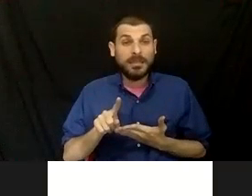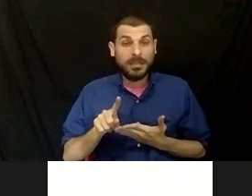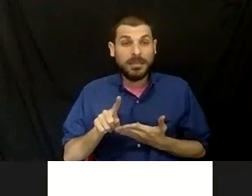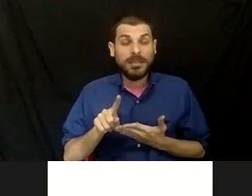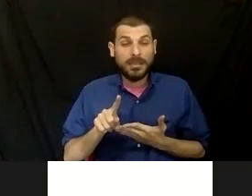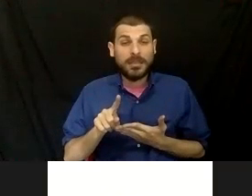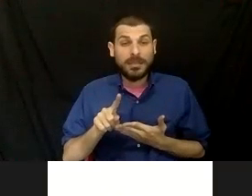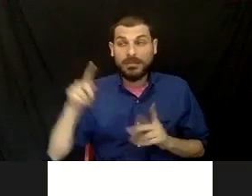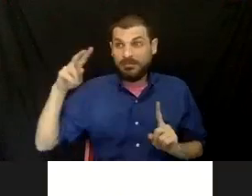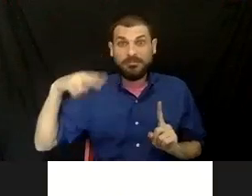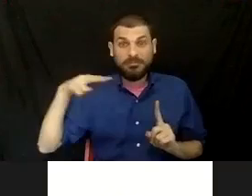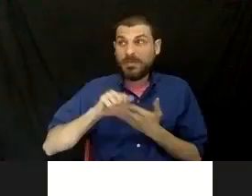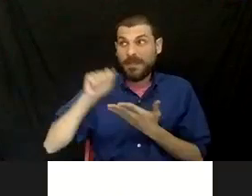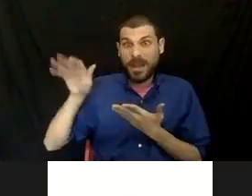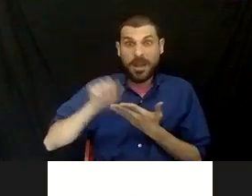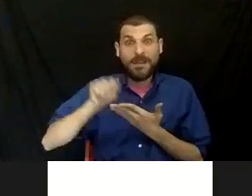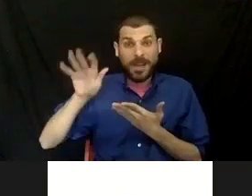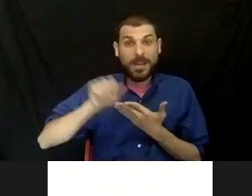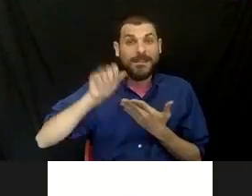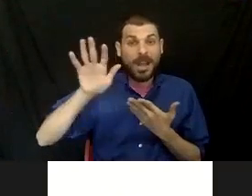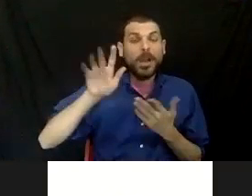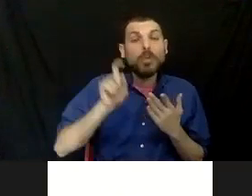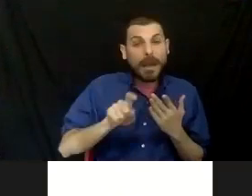to file your claim every week.